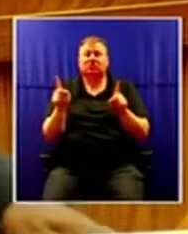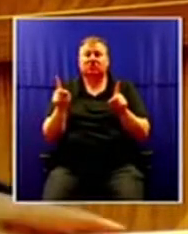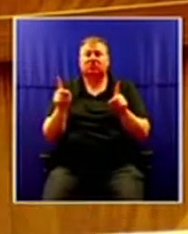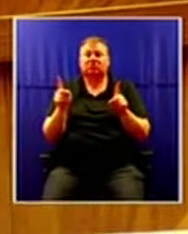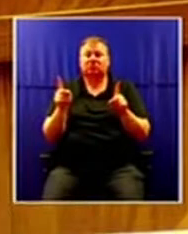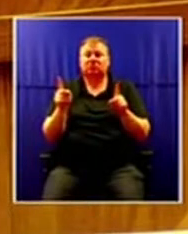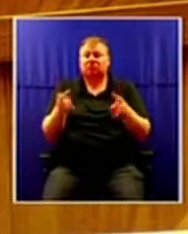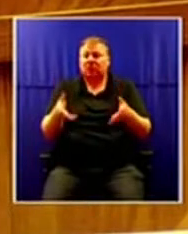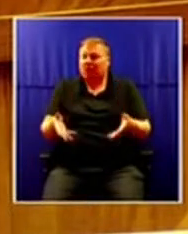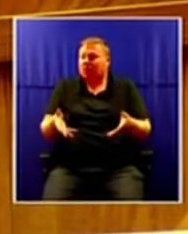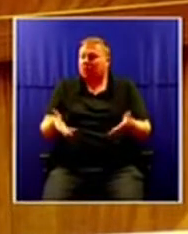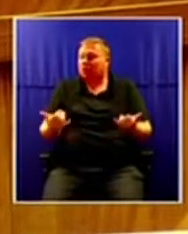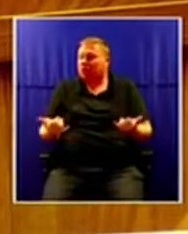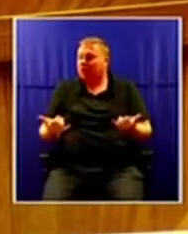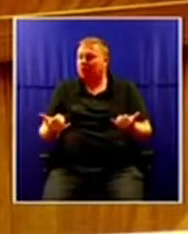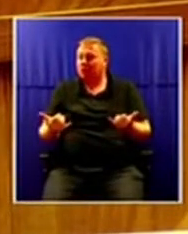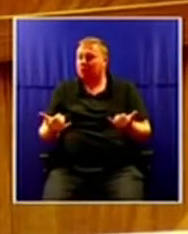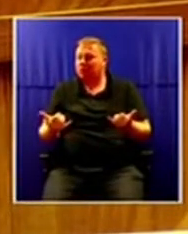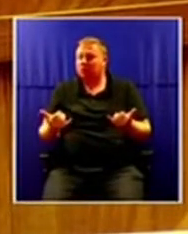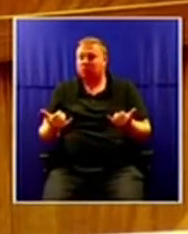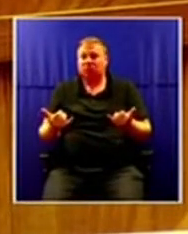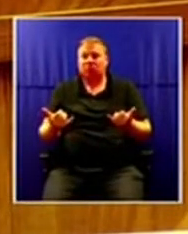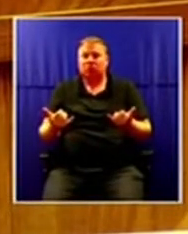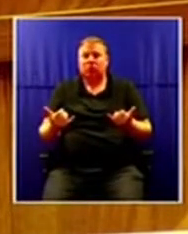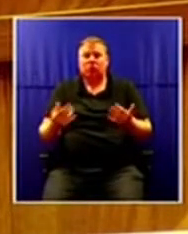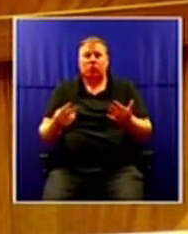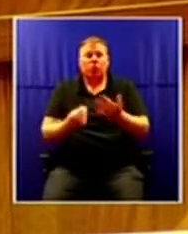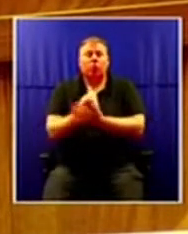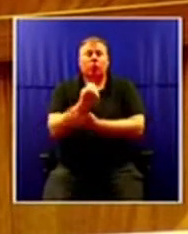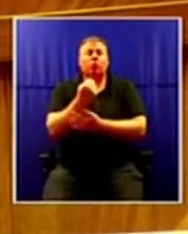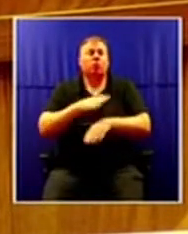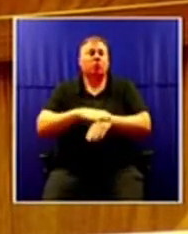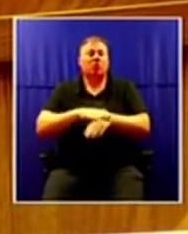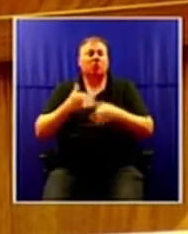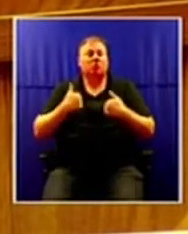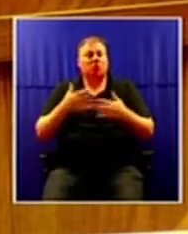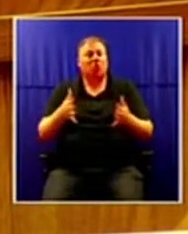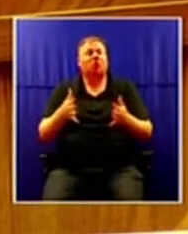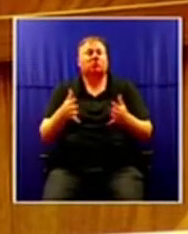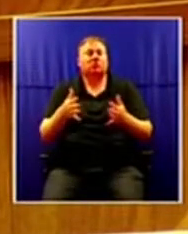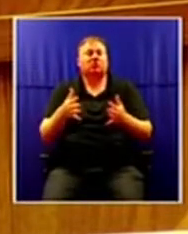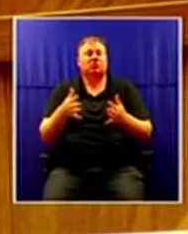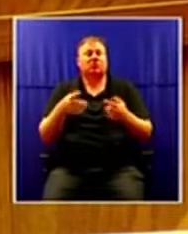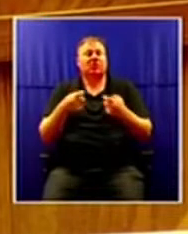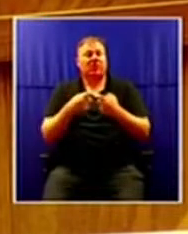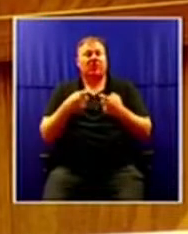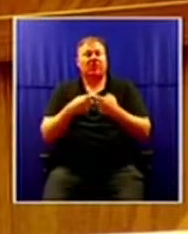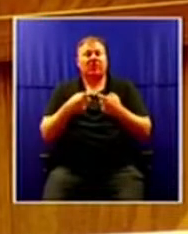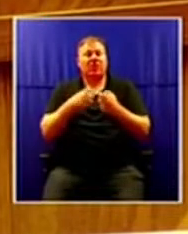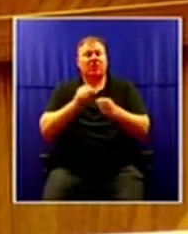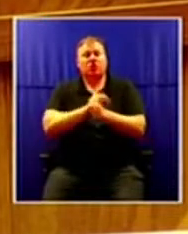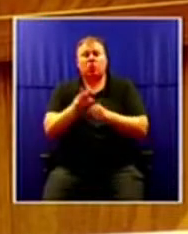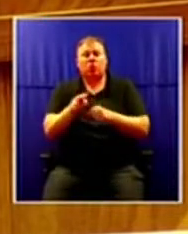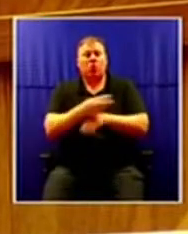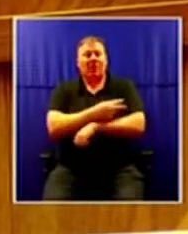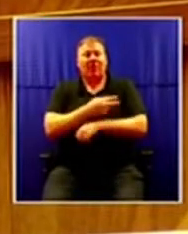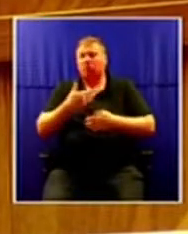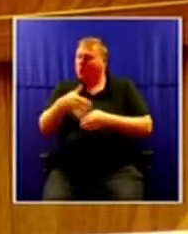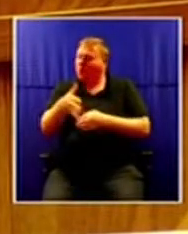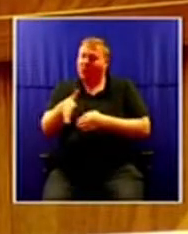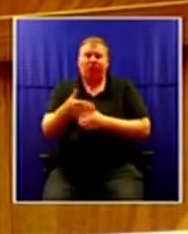are, on the threshold of a new era in our fight against the pandemic. This pandemic